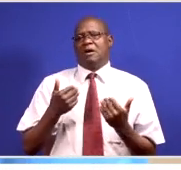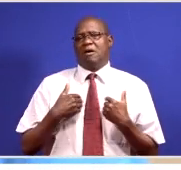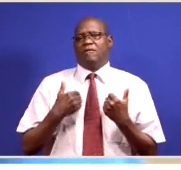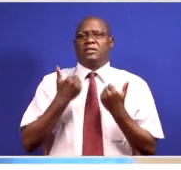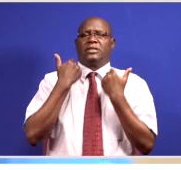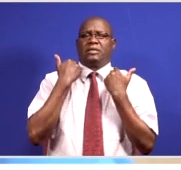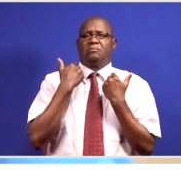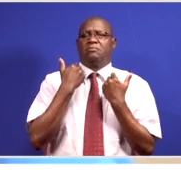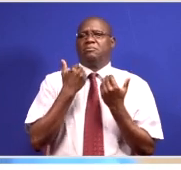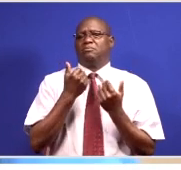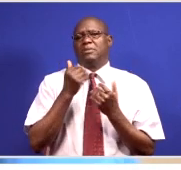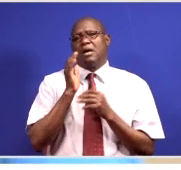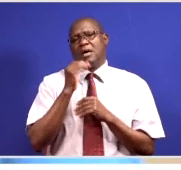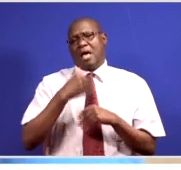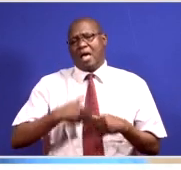shuleni